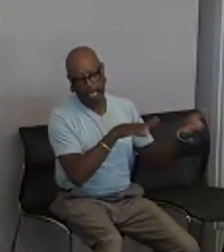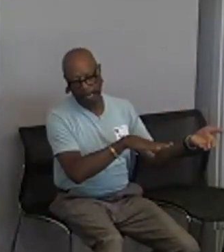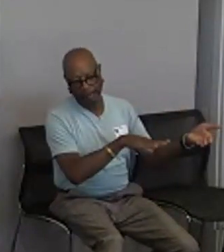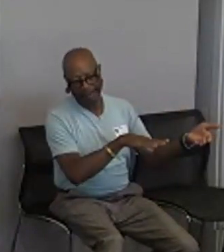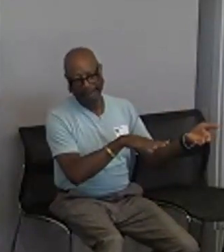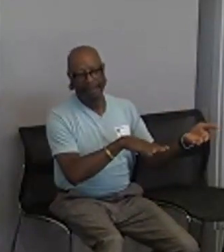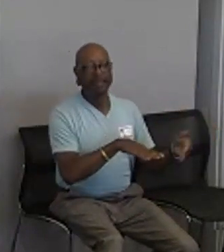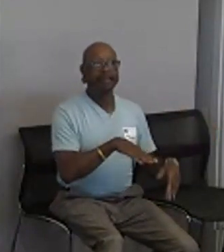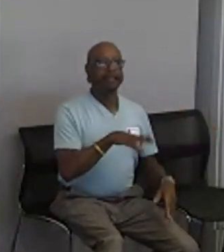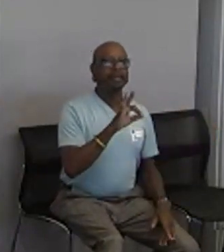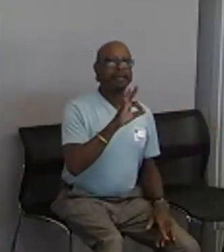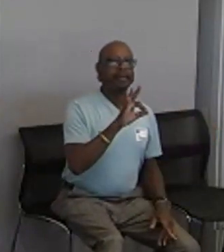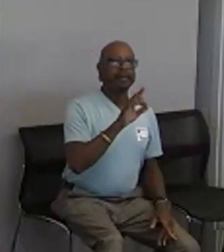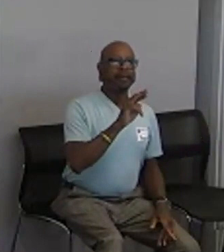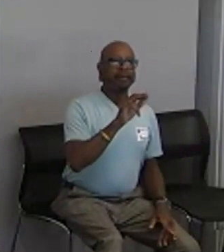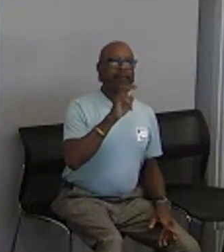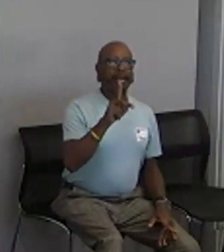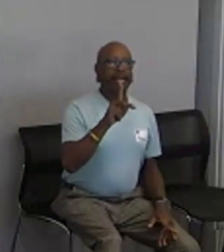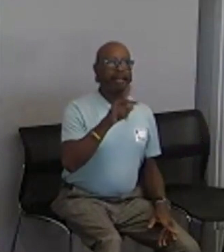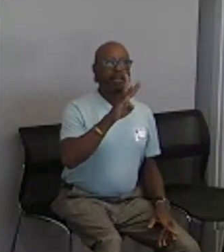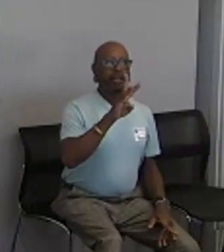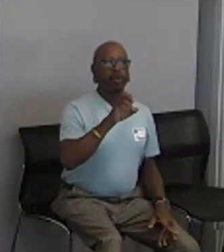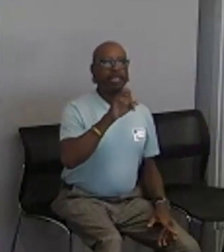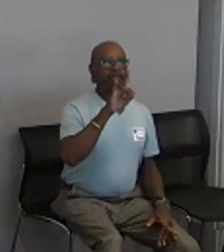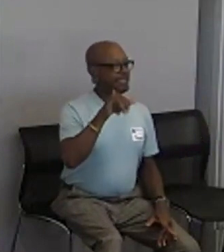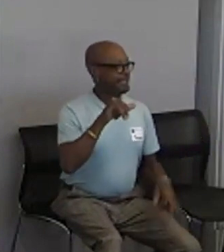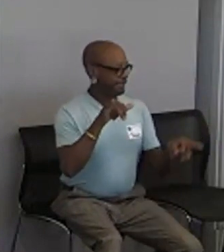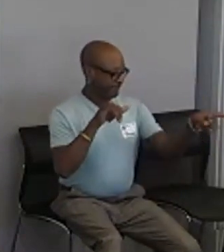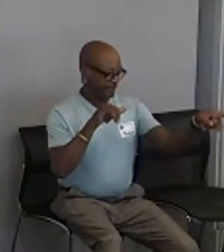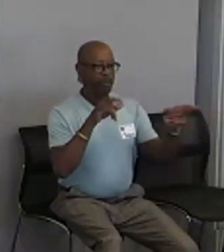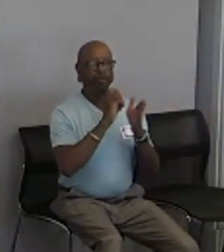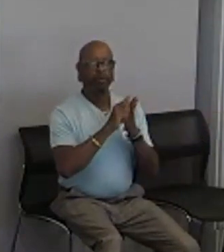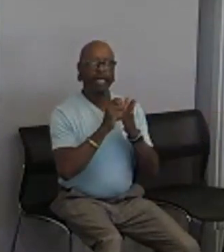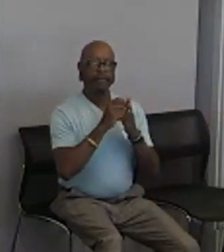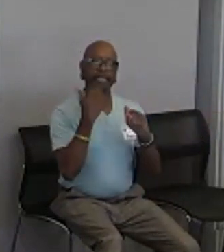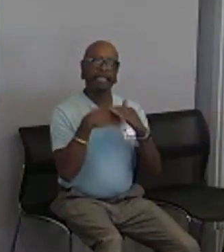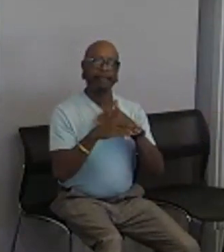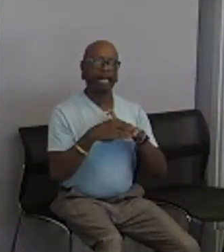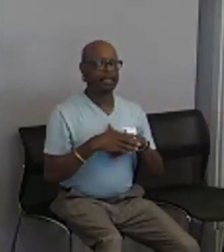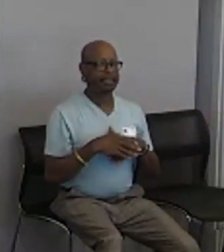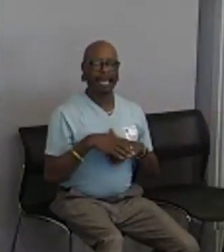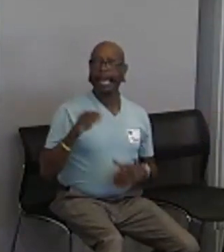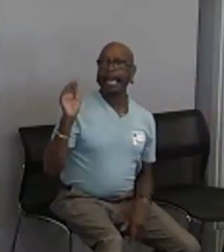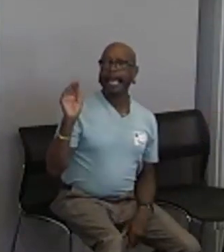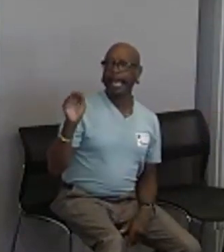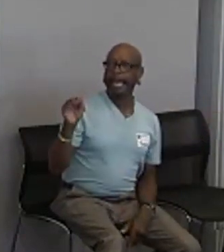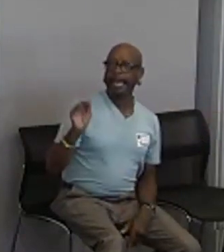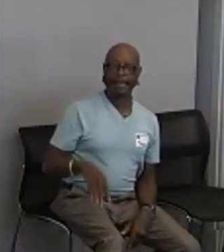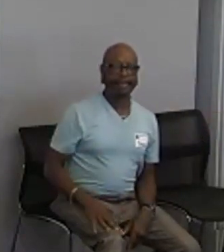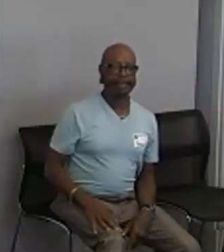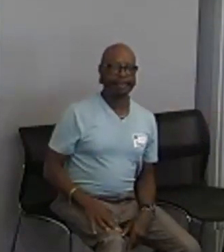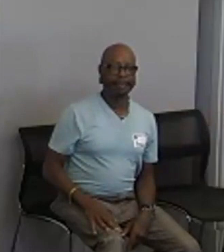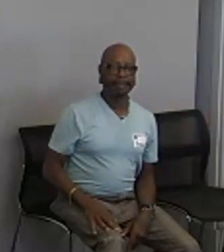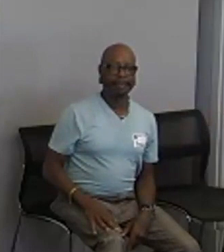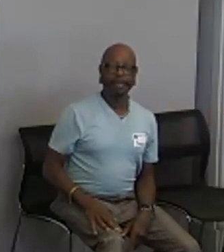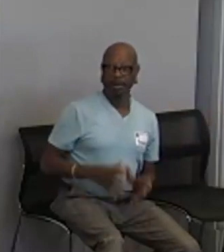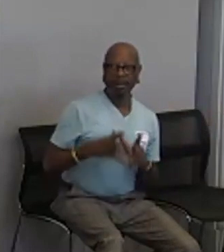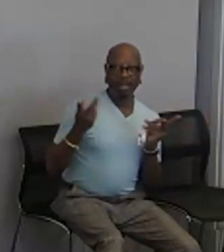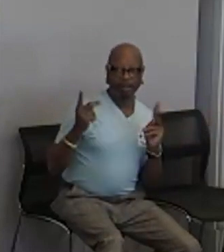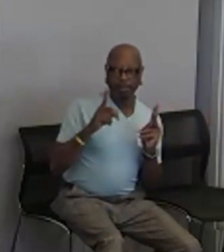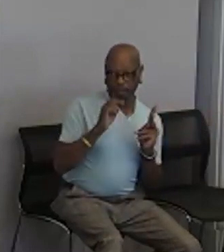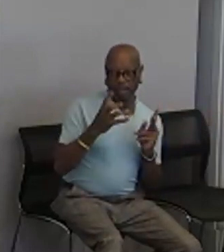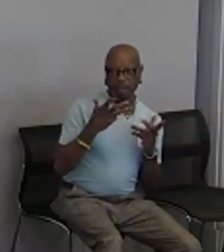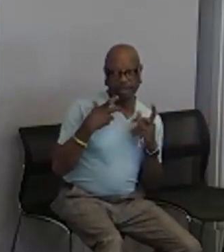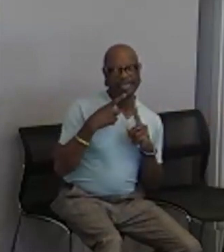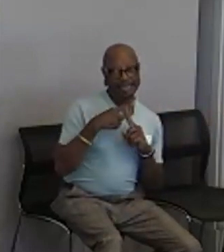Frank Welte at the LightHouse every 6 months or so would write me an email and say, hey, we've got a lot of people that really